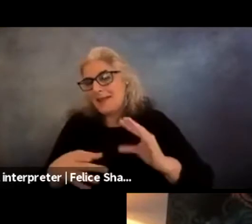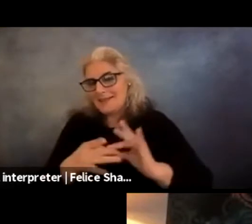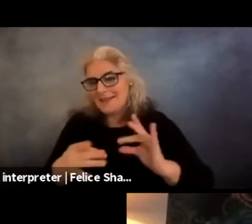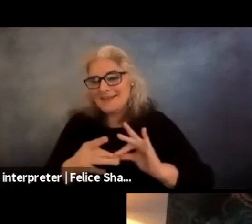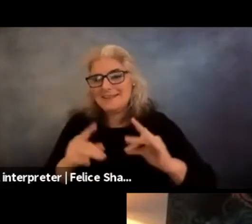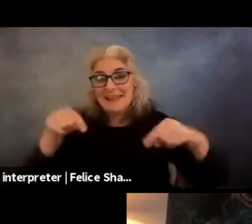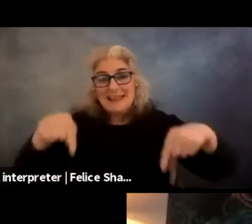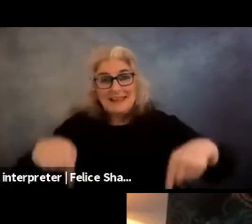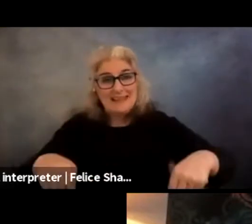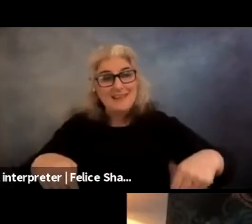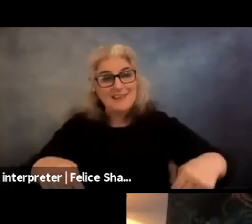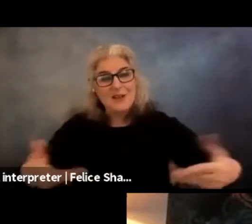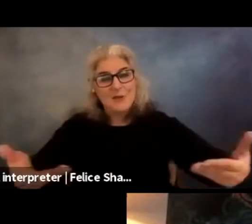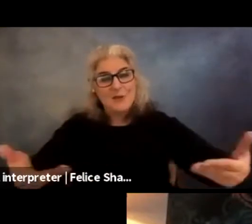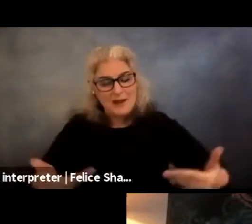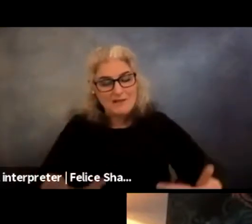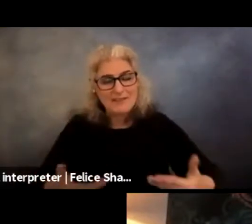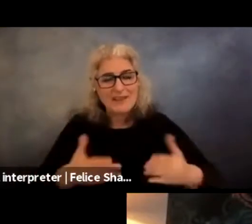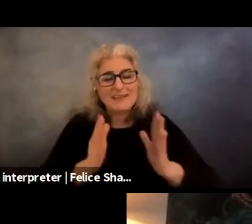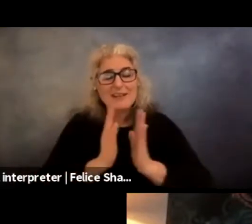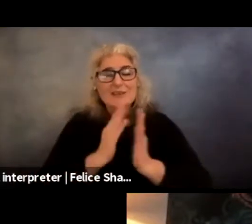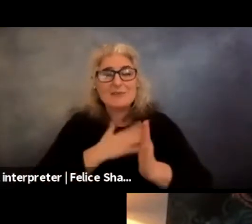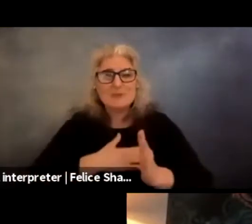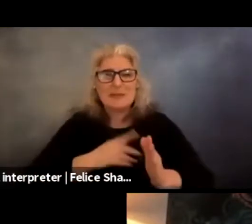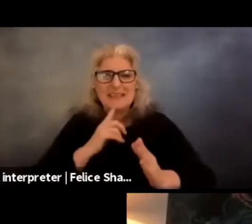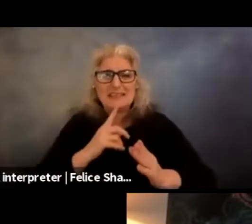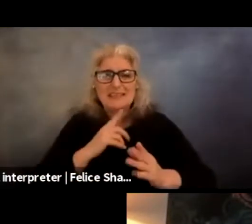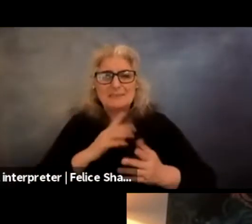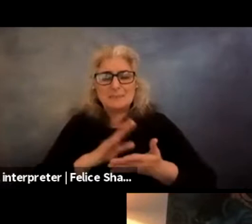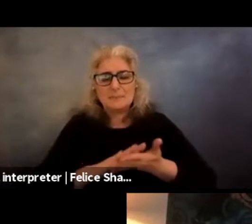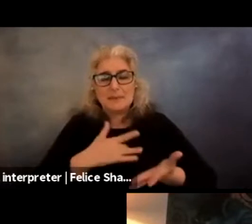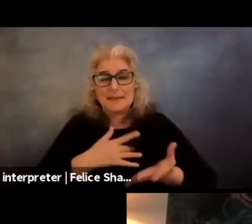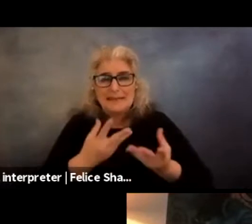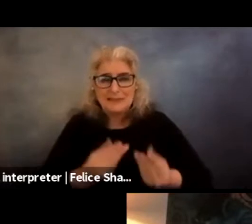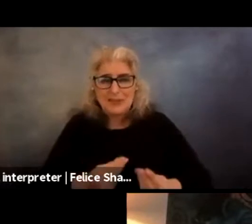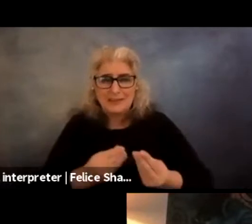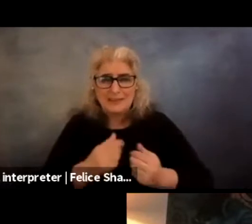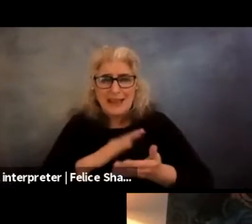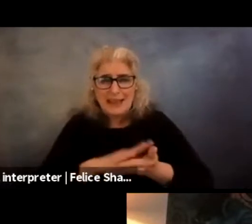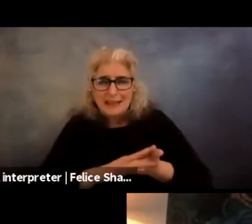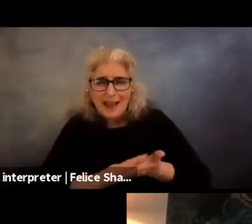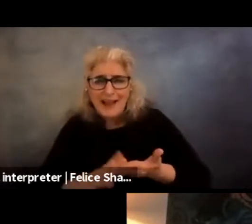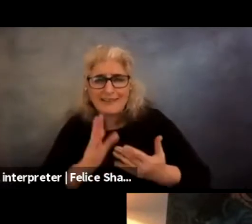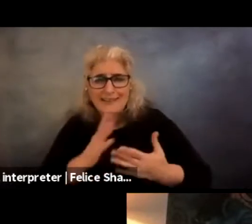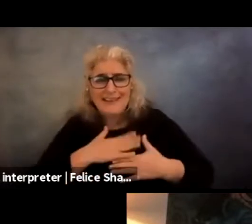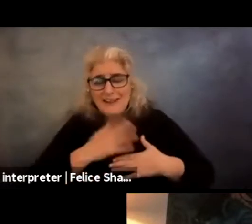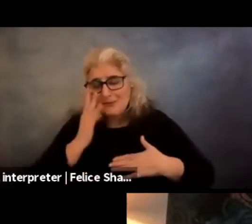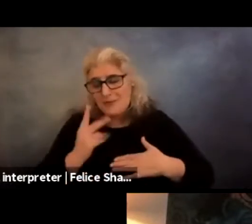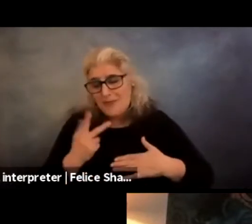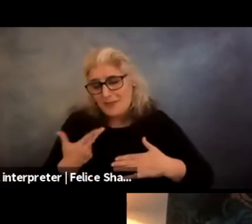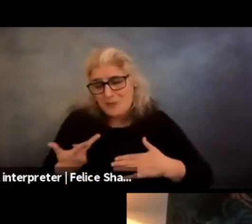invitation to be gentle with this this little thing that me and 2 other people